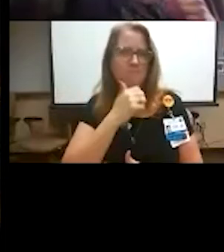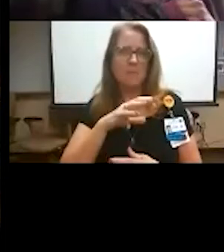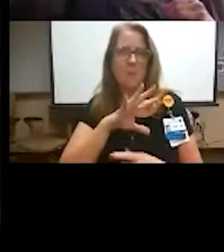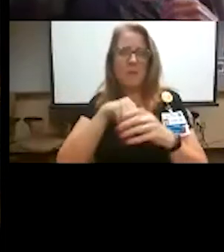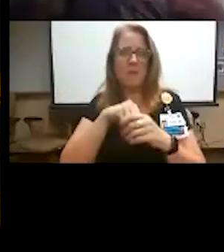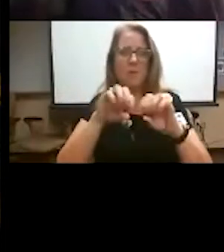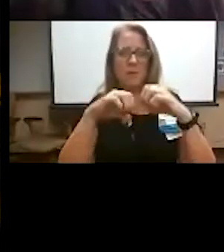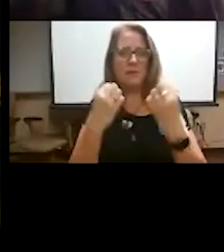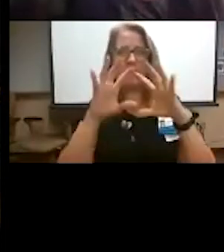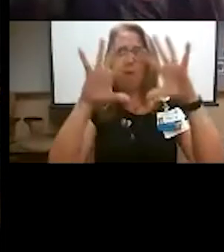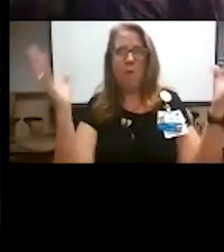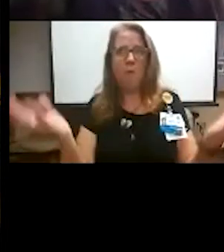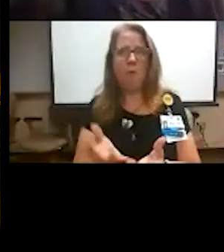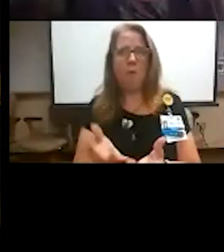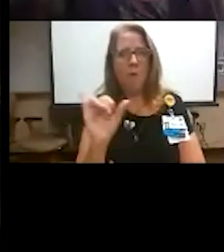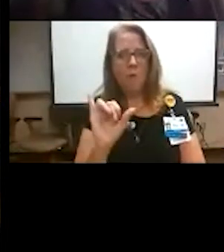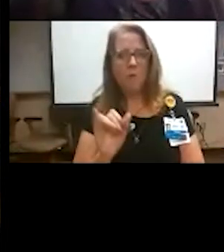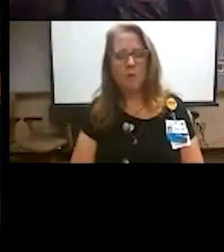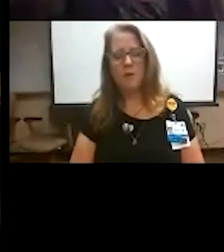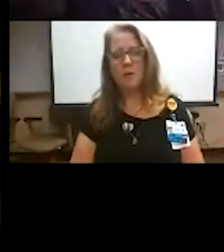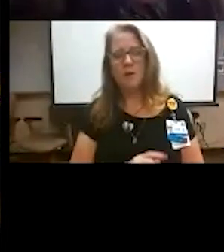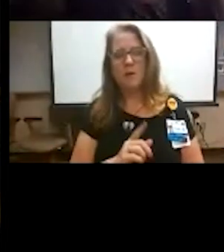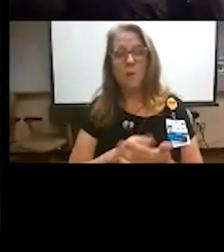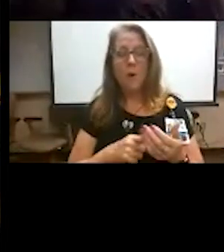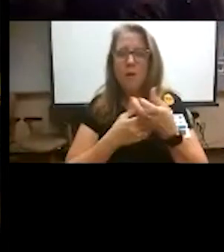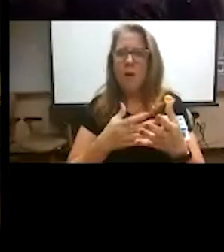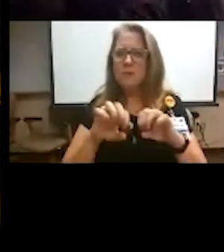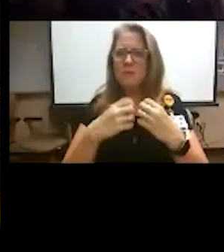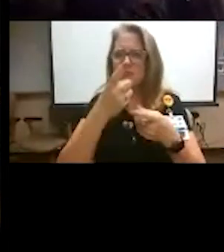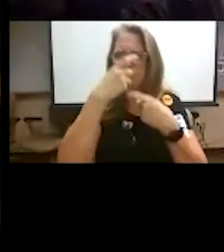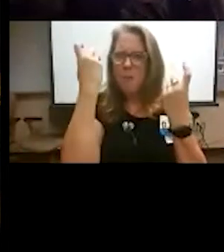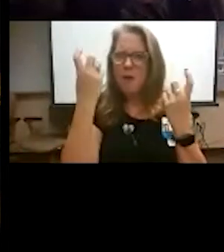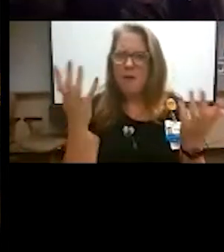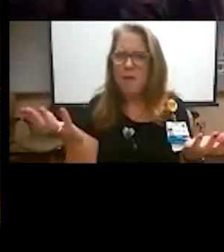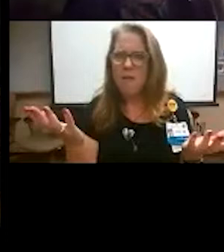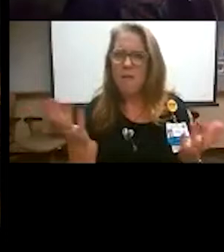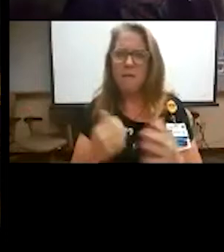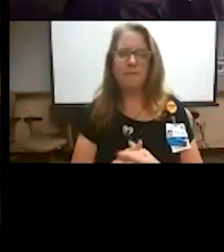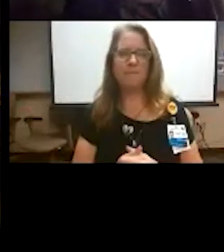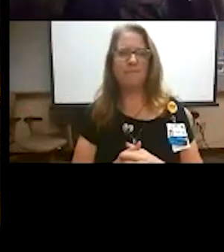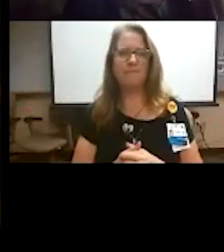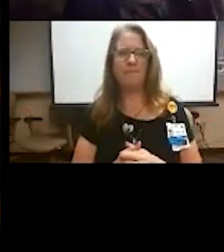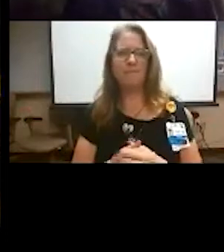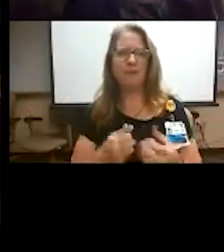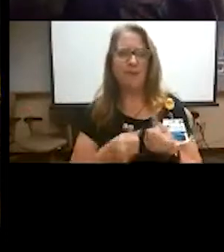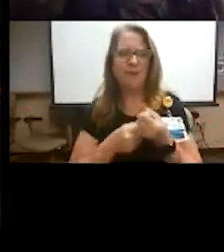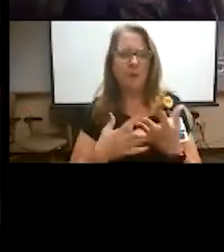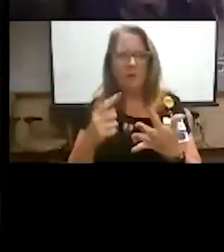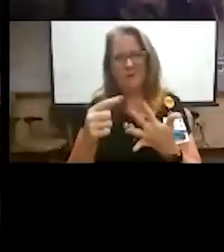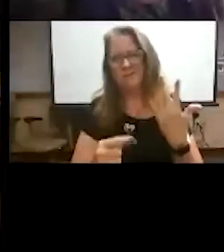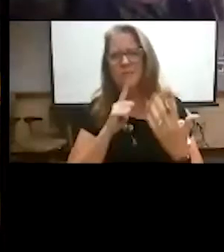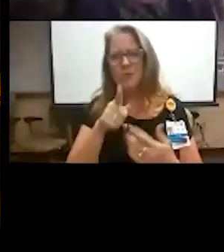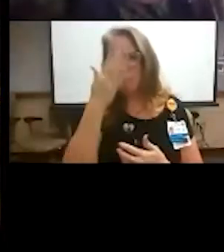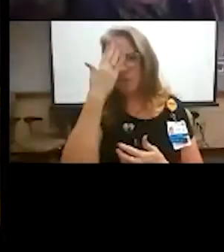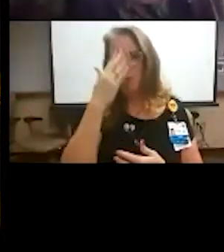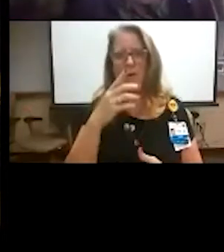whole. So what kinds of things cause organizational trauma? Well, I'm sure you all know: